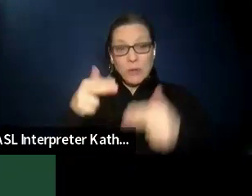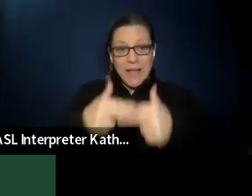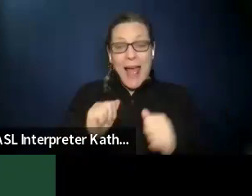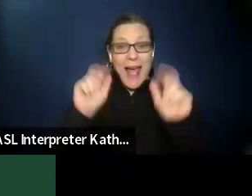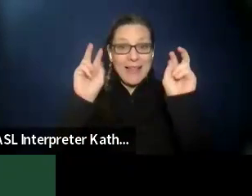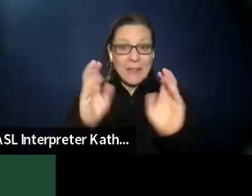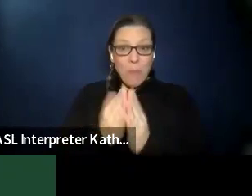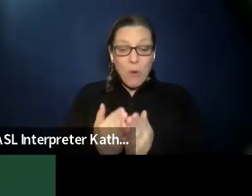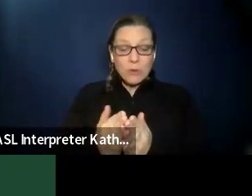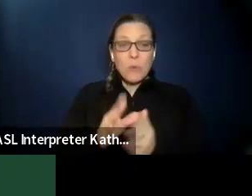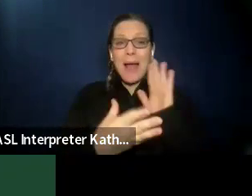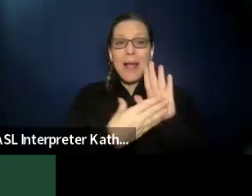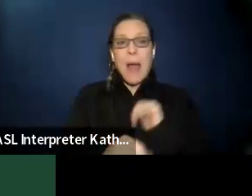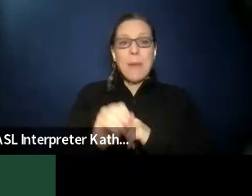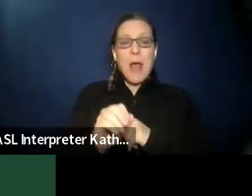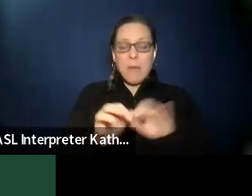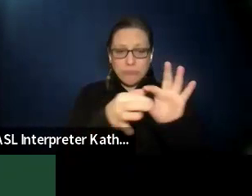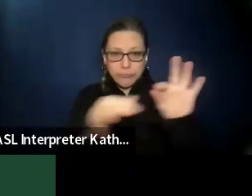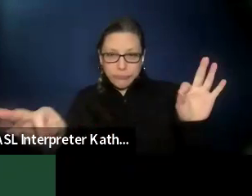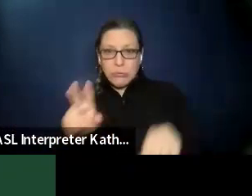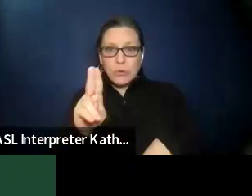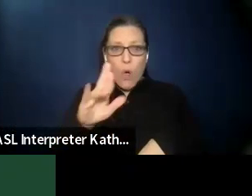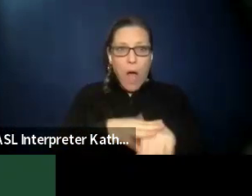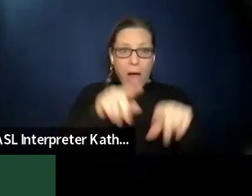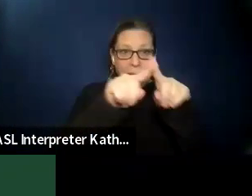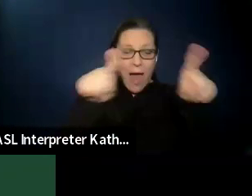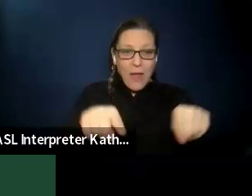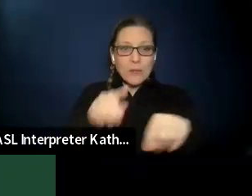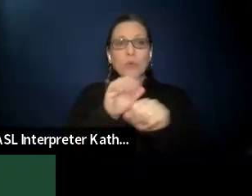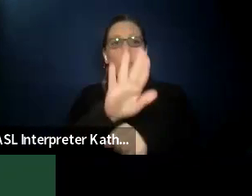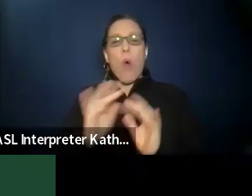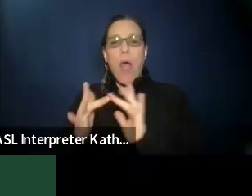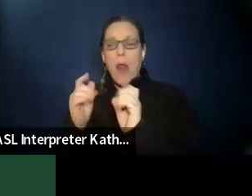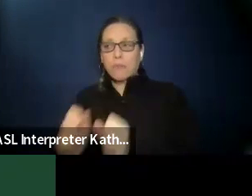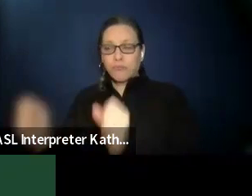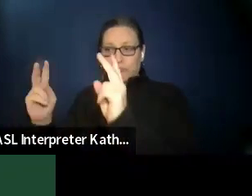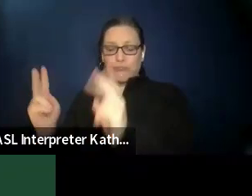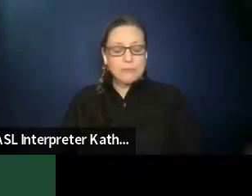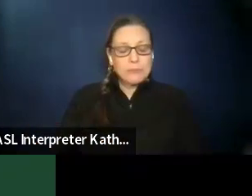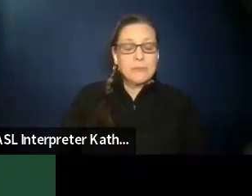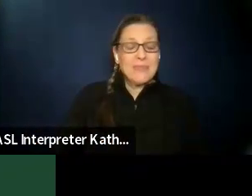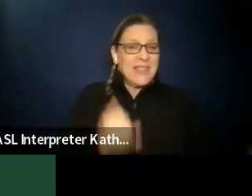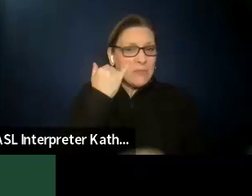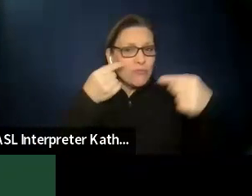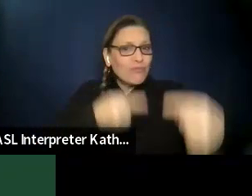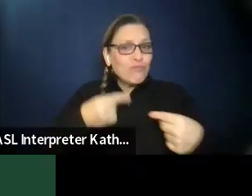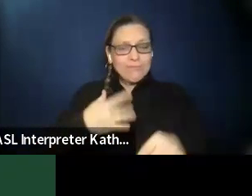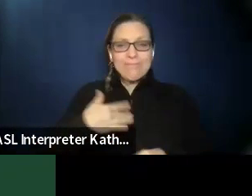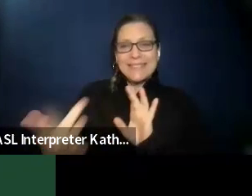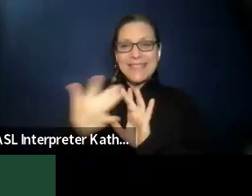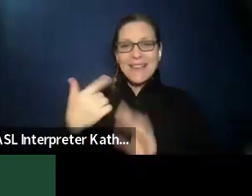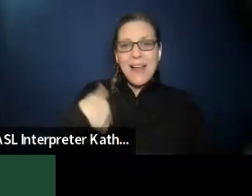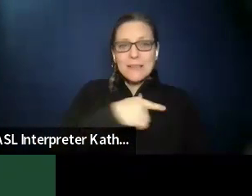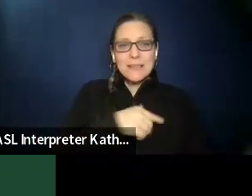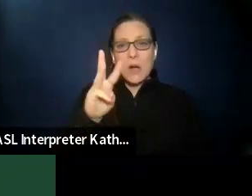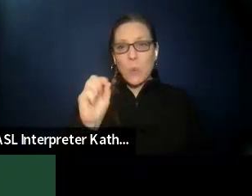title list by copying the URLs on this screen into your web browser. If you have any trouble, please contact us